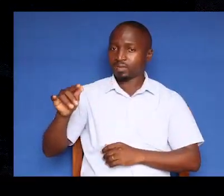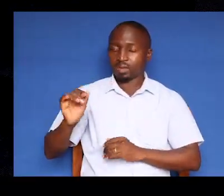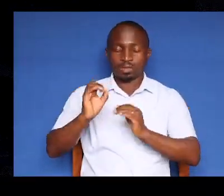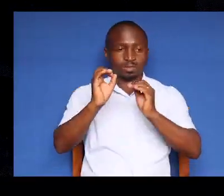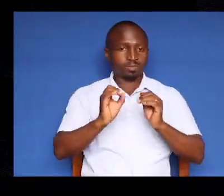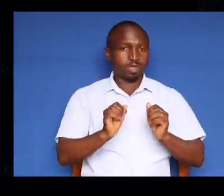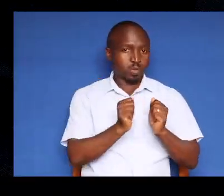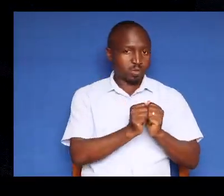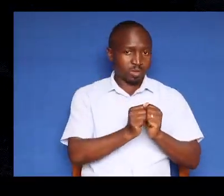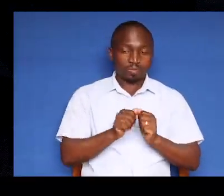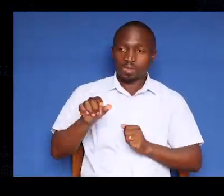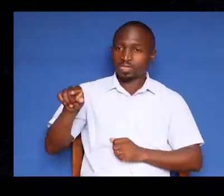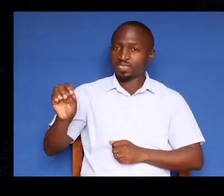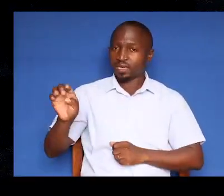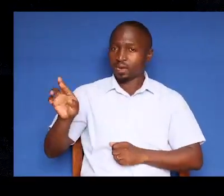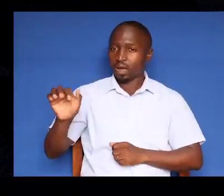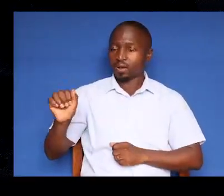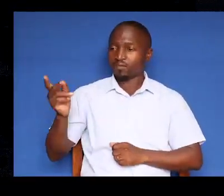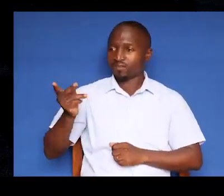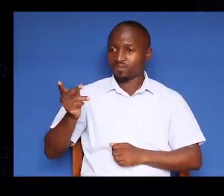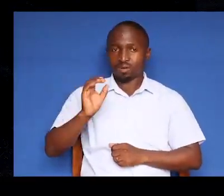10%, and Gerard is 10%.